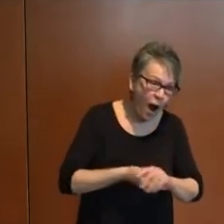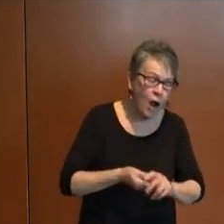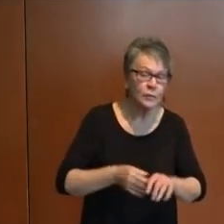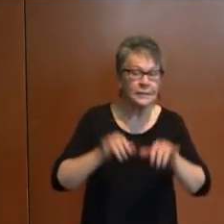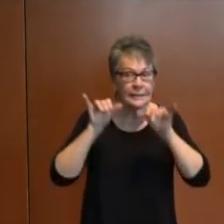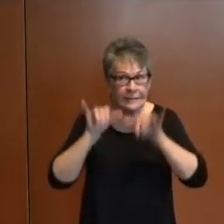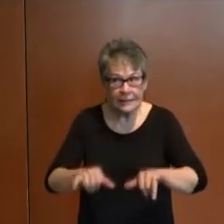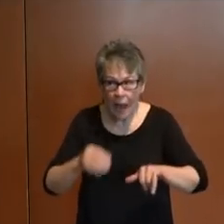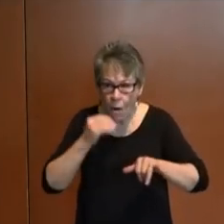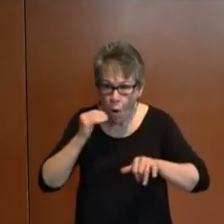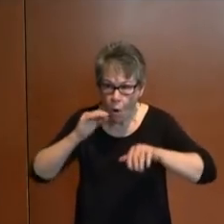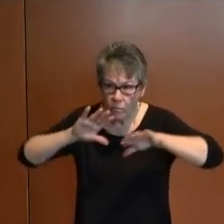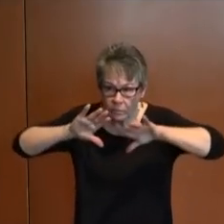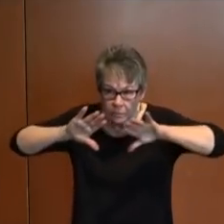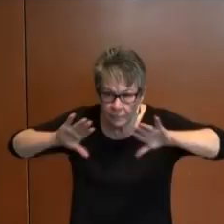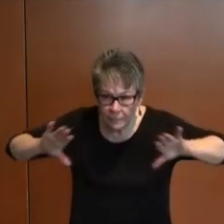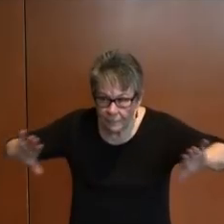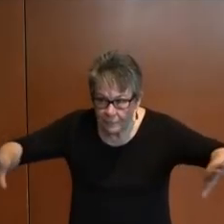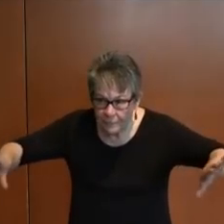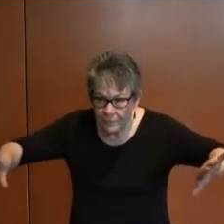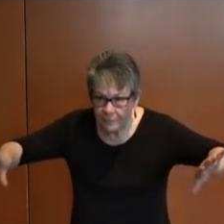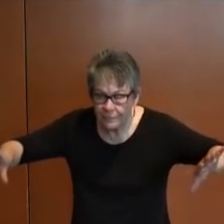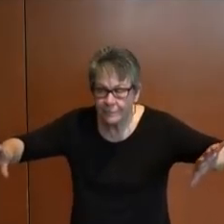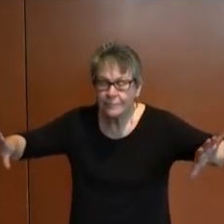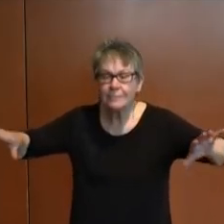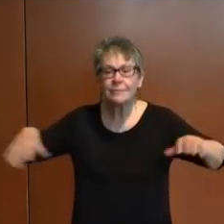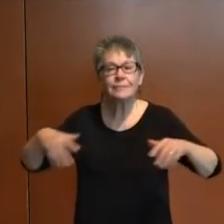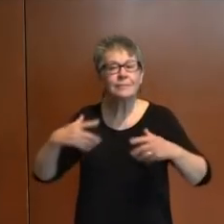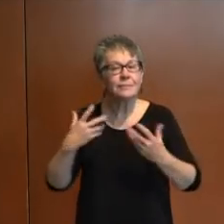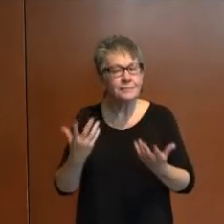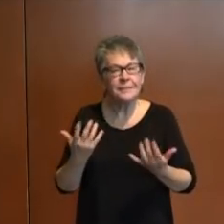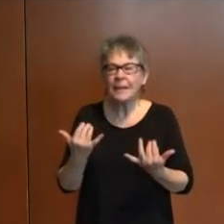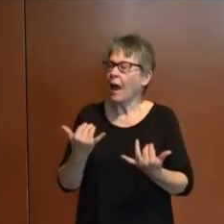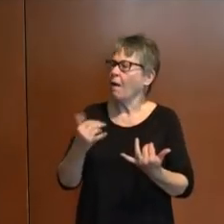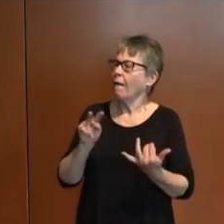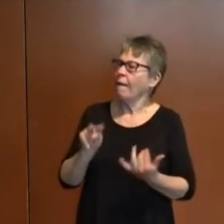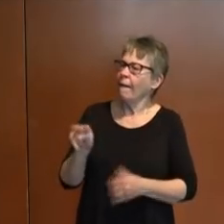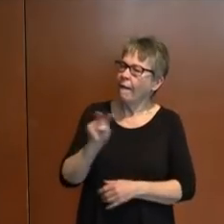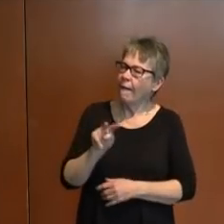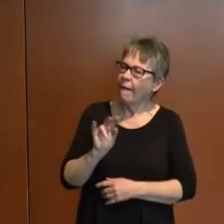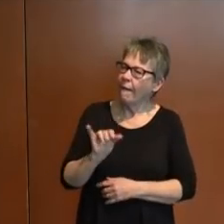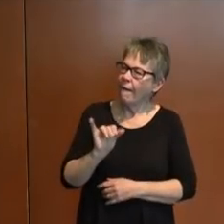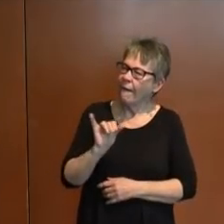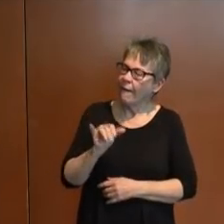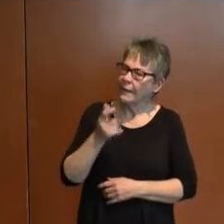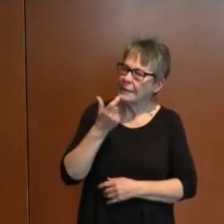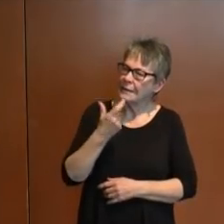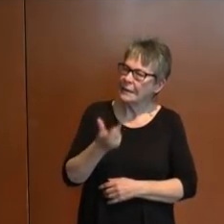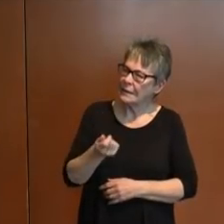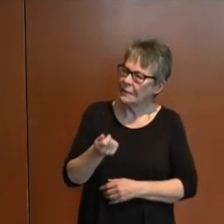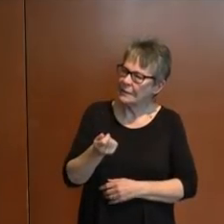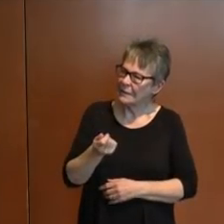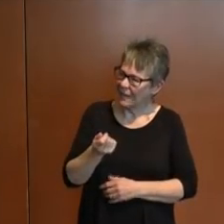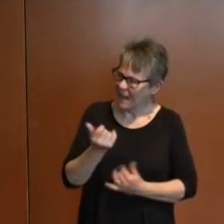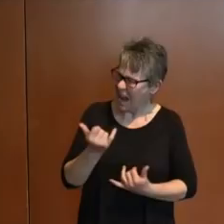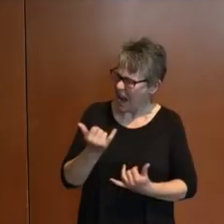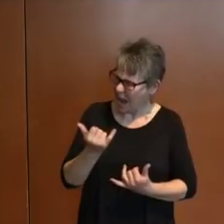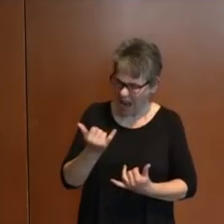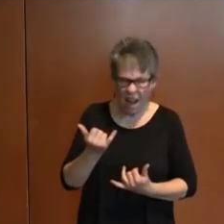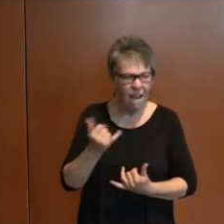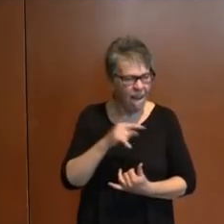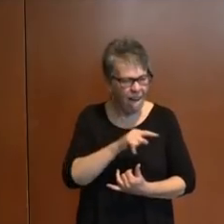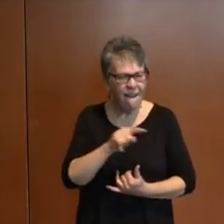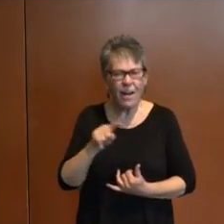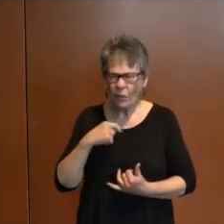But ironically, at the same time, we're sort of coalescing, and the lack of